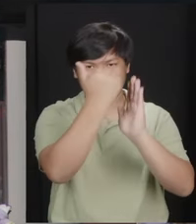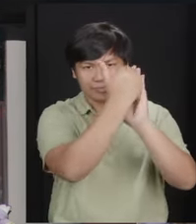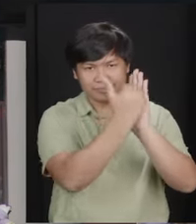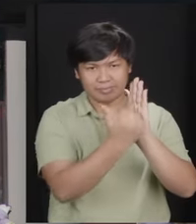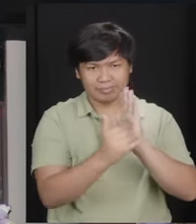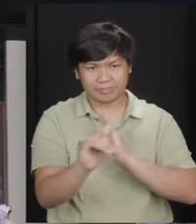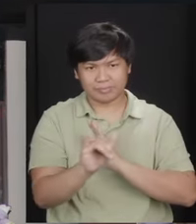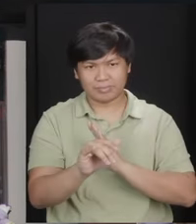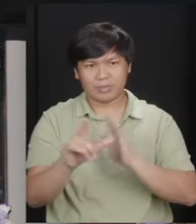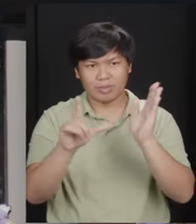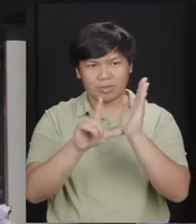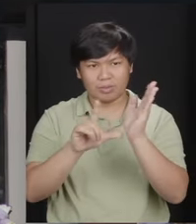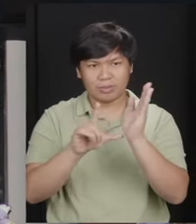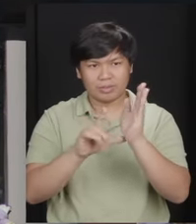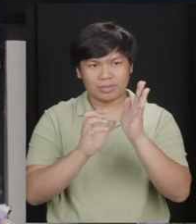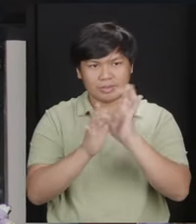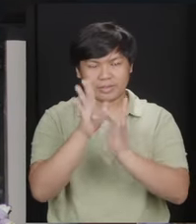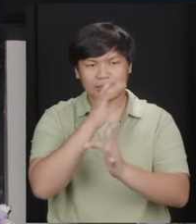also.